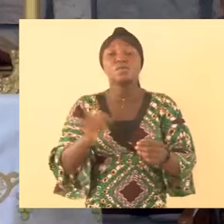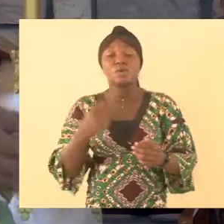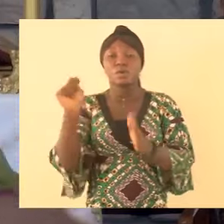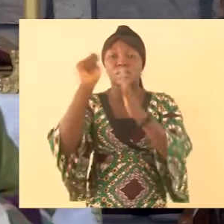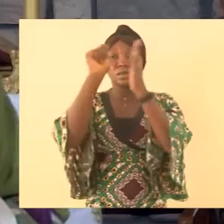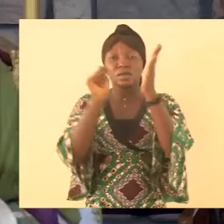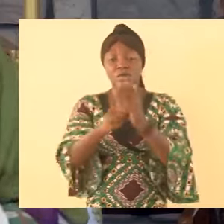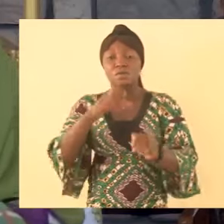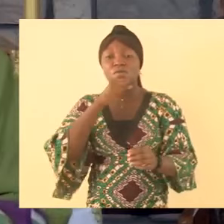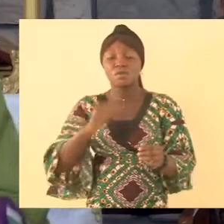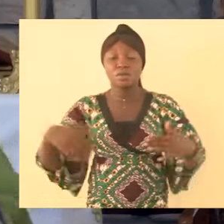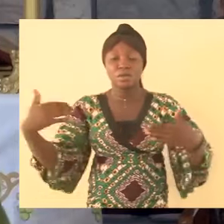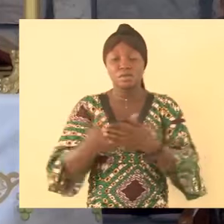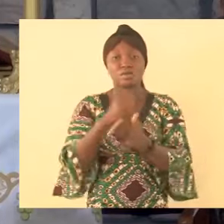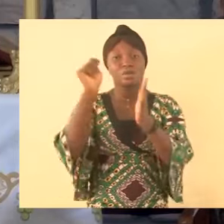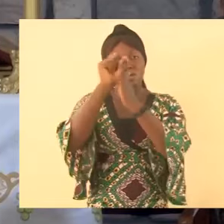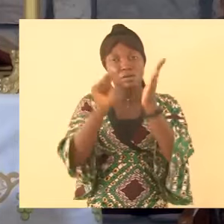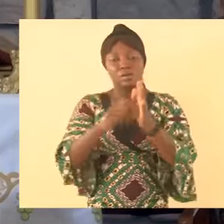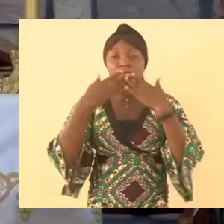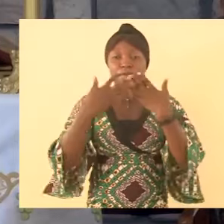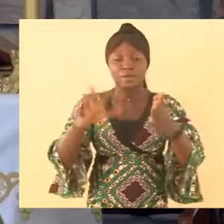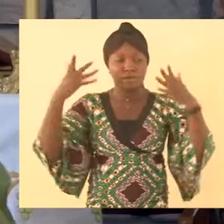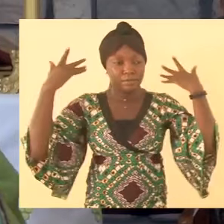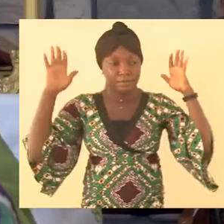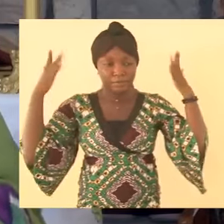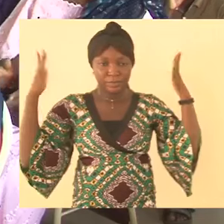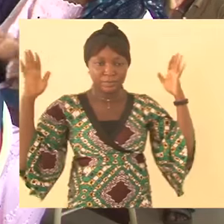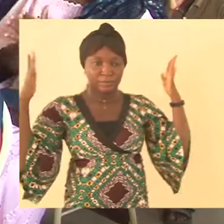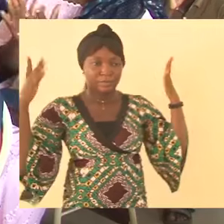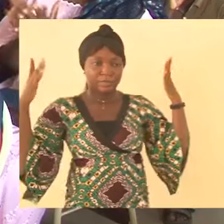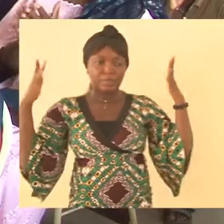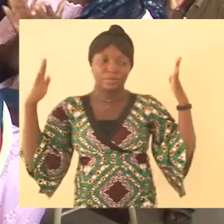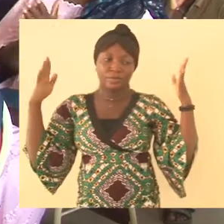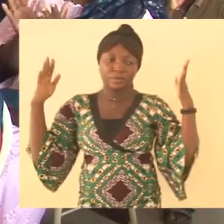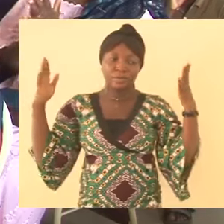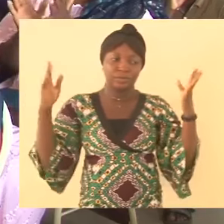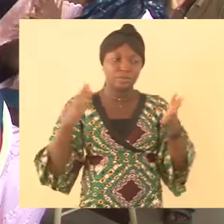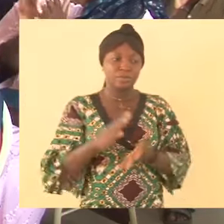The testament of old and the new testament. Thank you. Give him a round of applause.